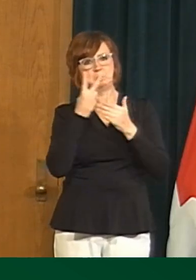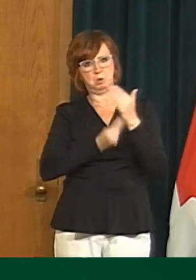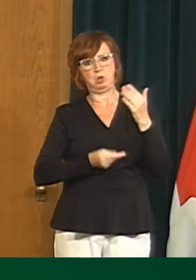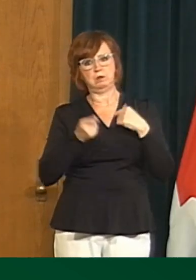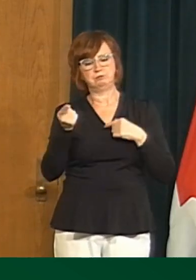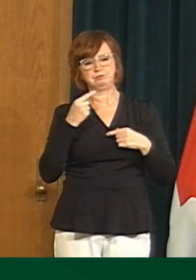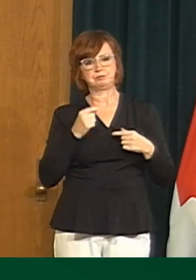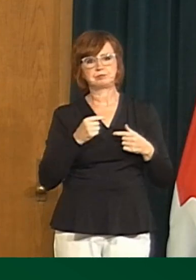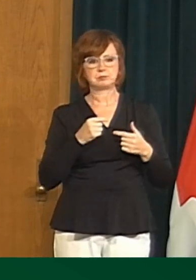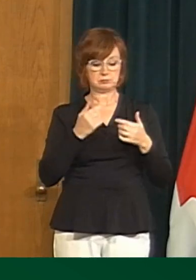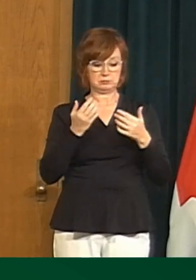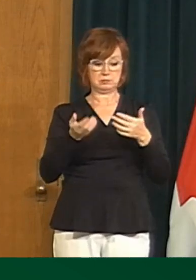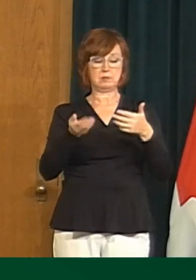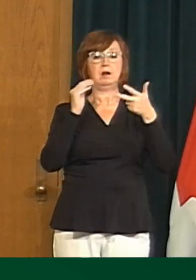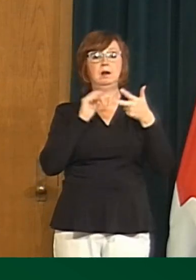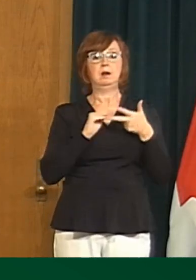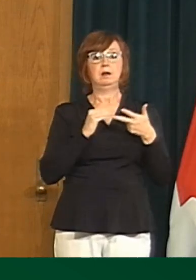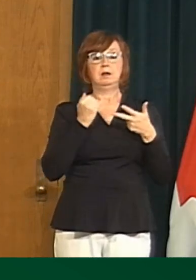our gatherings,